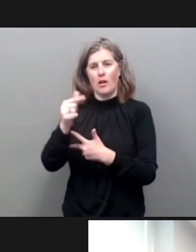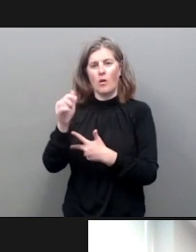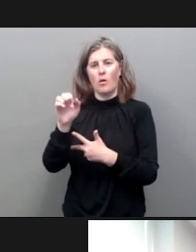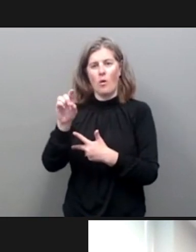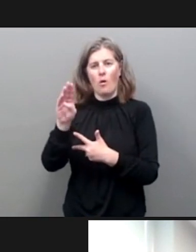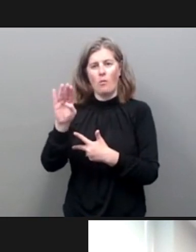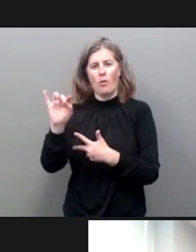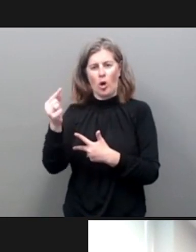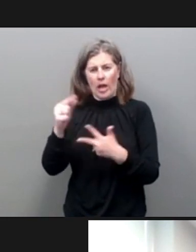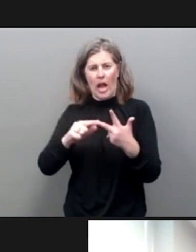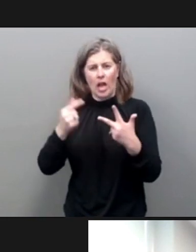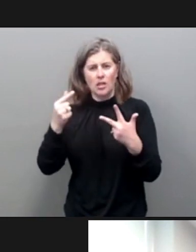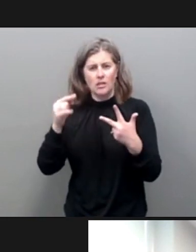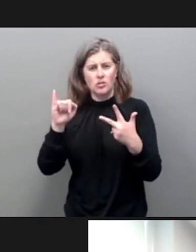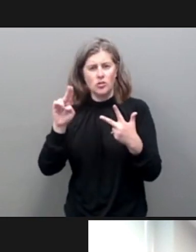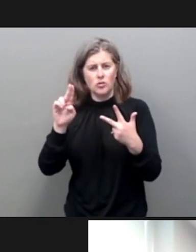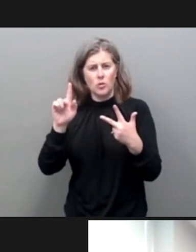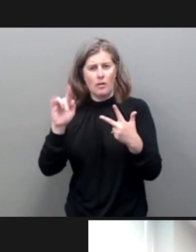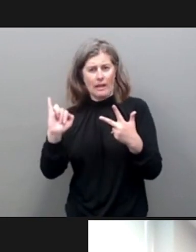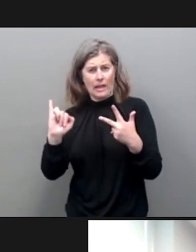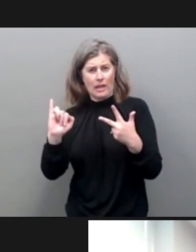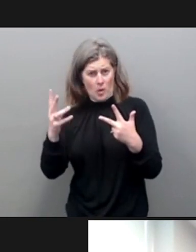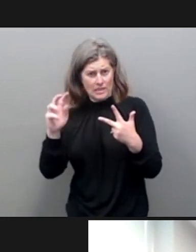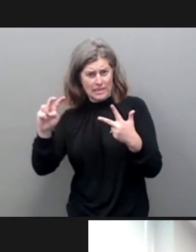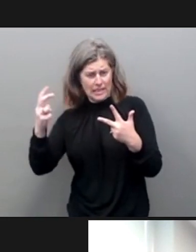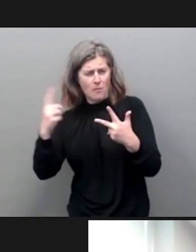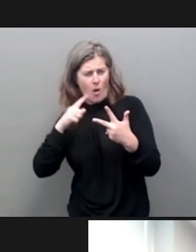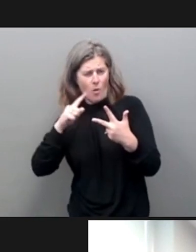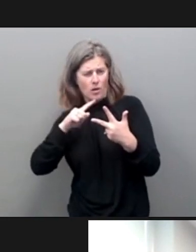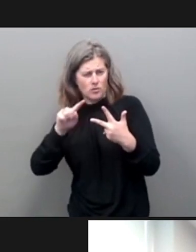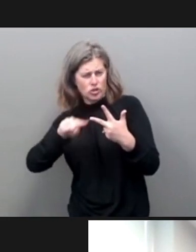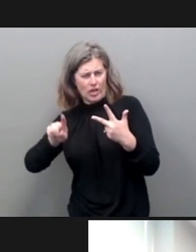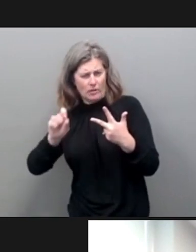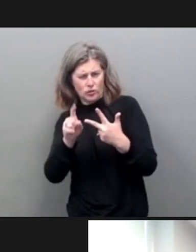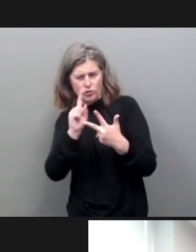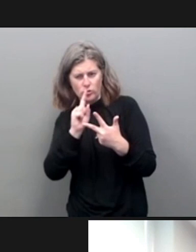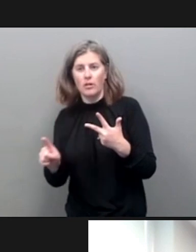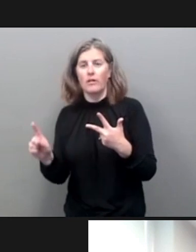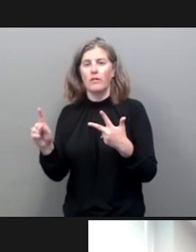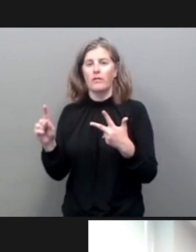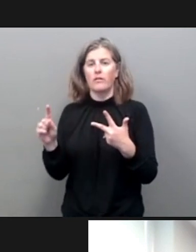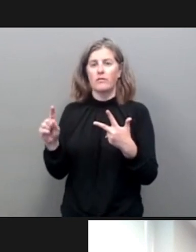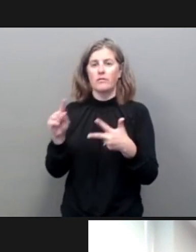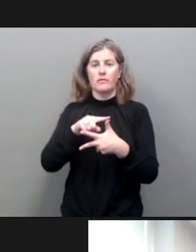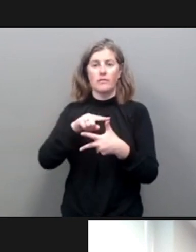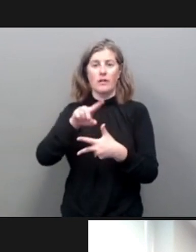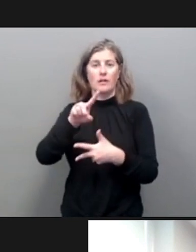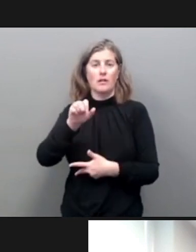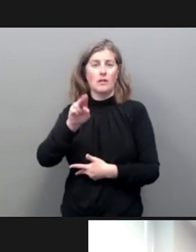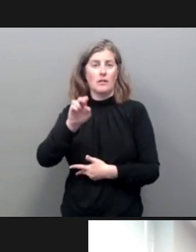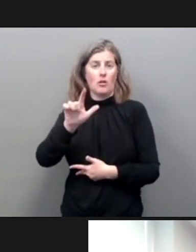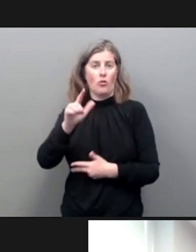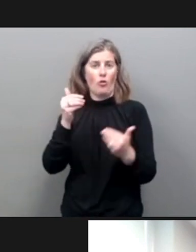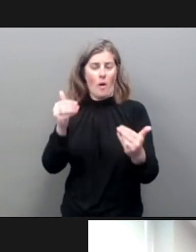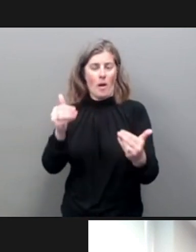I think you are looking to ask a second question, but I'll double back and check. First, Daniel Chacon, go ahead and ask.